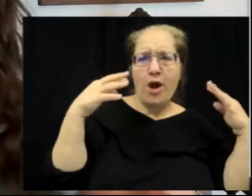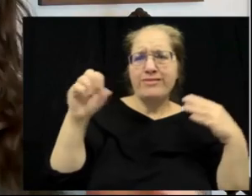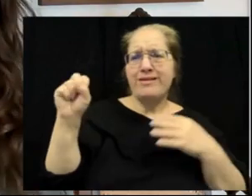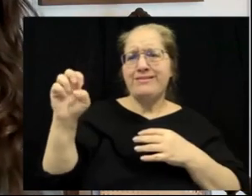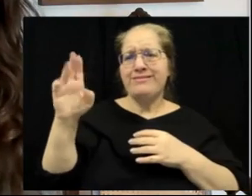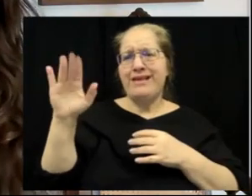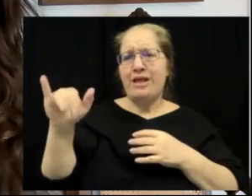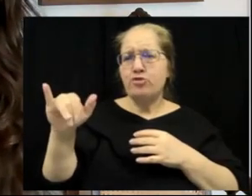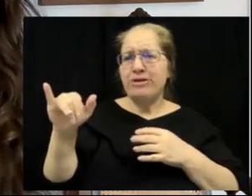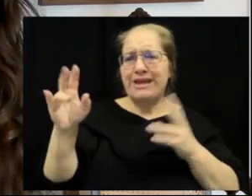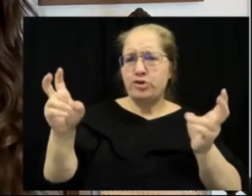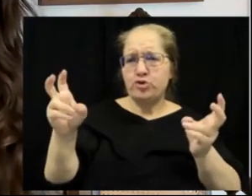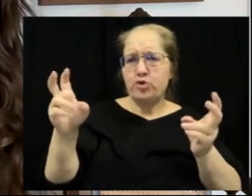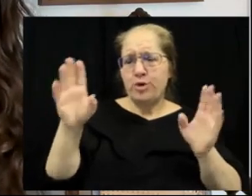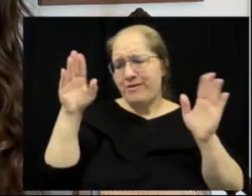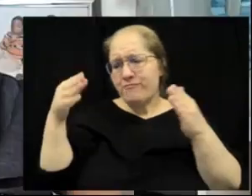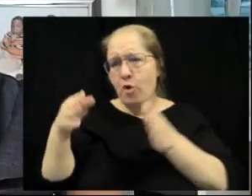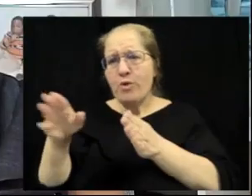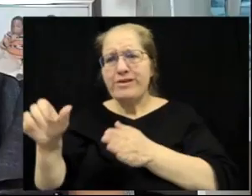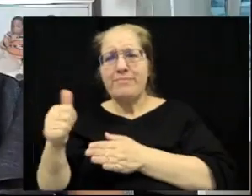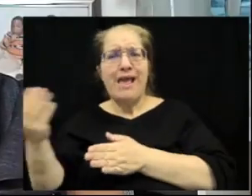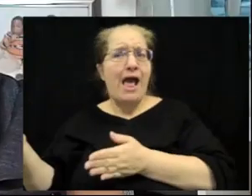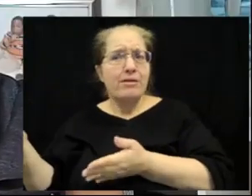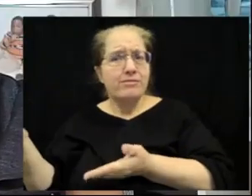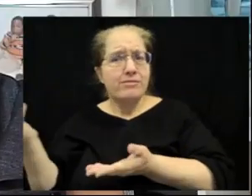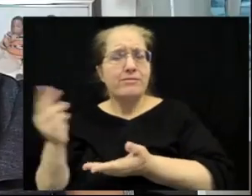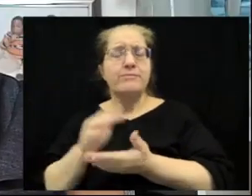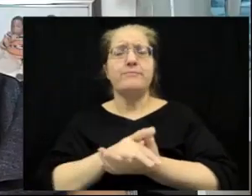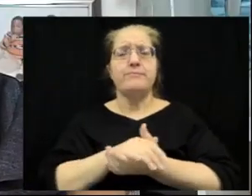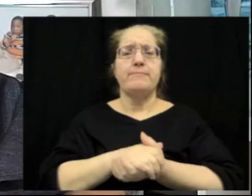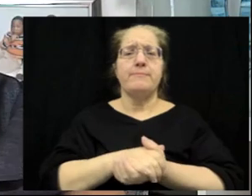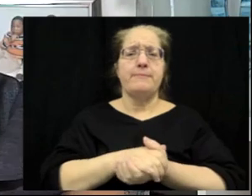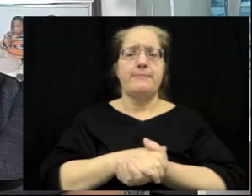input could be put into something else. Great. Yeah.